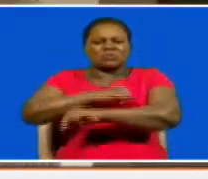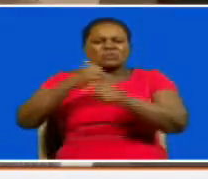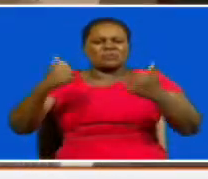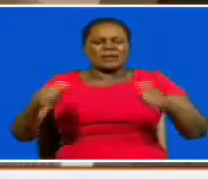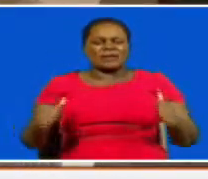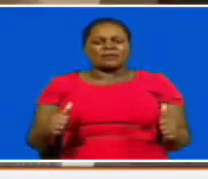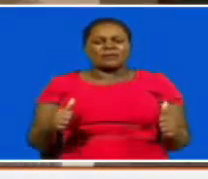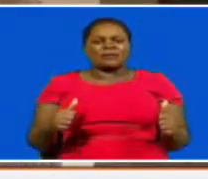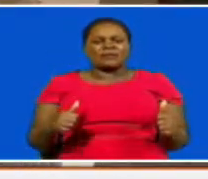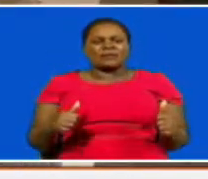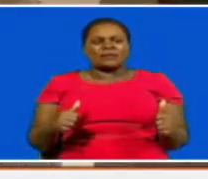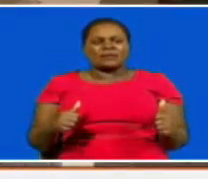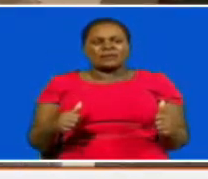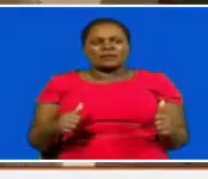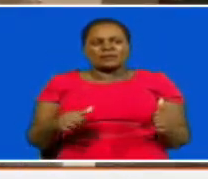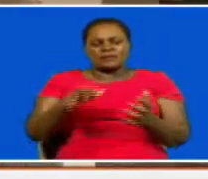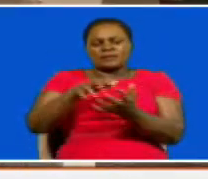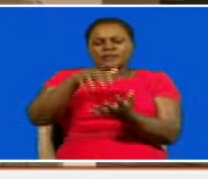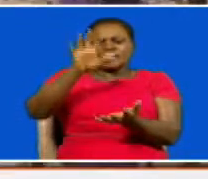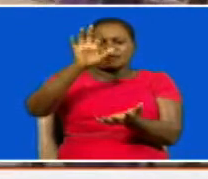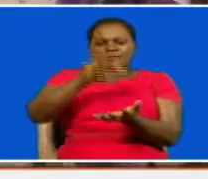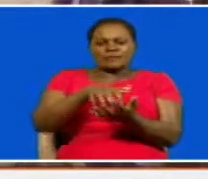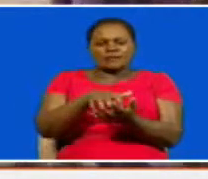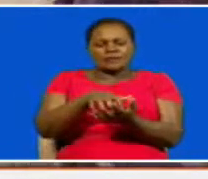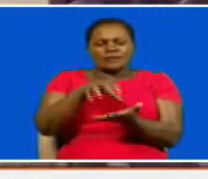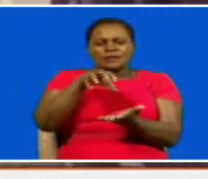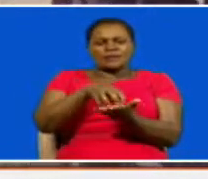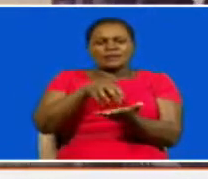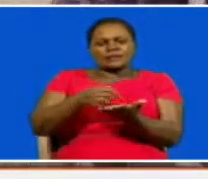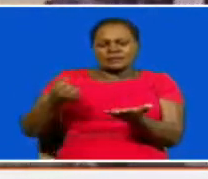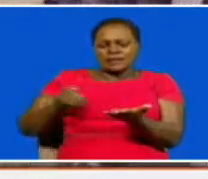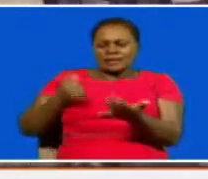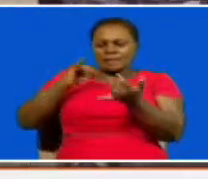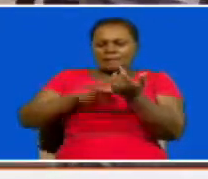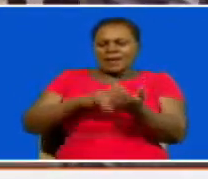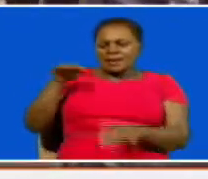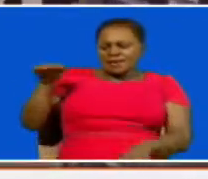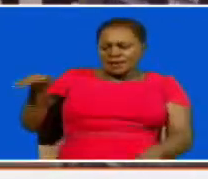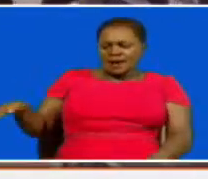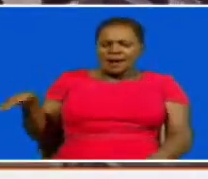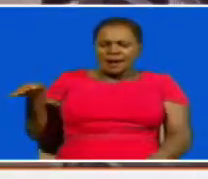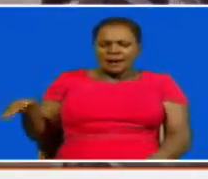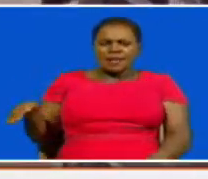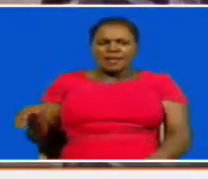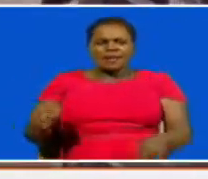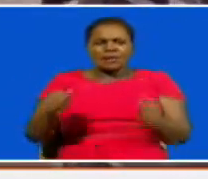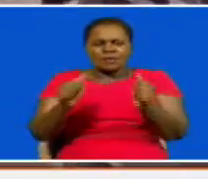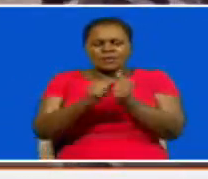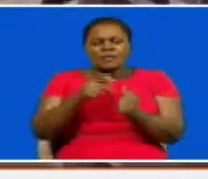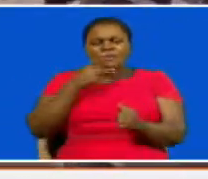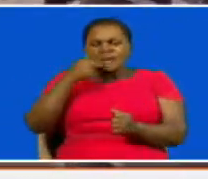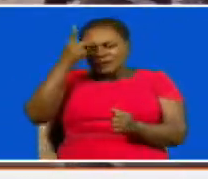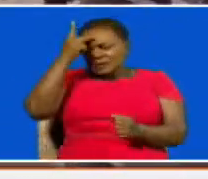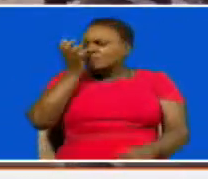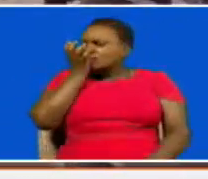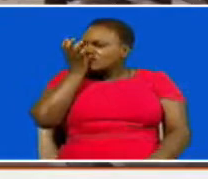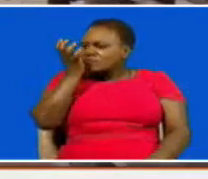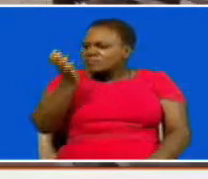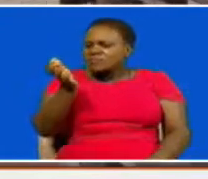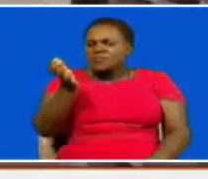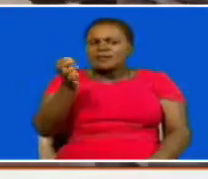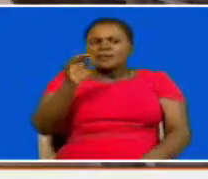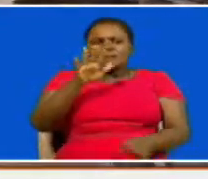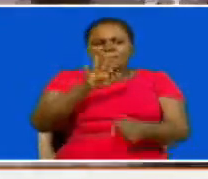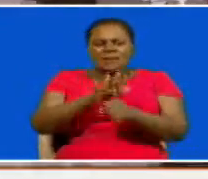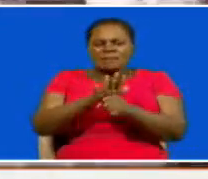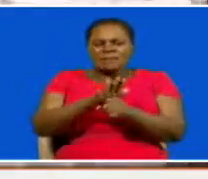shule. Meanwhile, in Tana River County, case of girls getting married off early coupled with parental negligence has led to